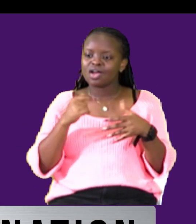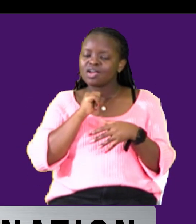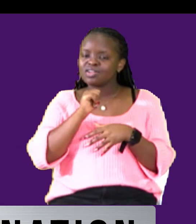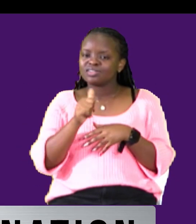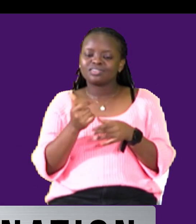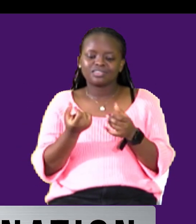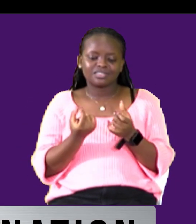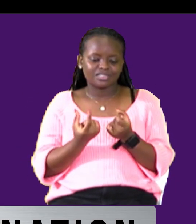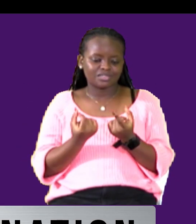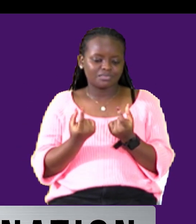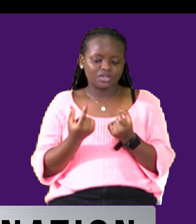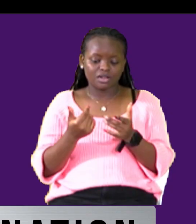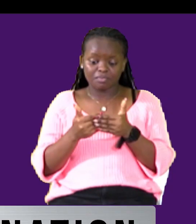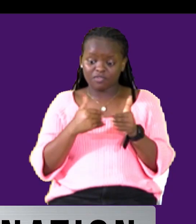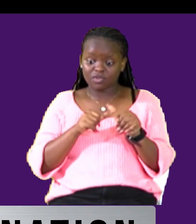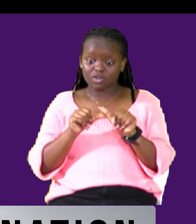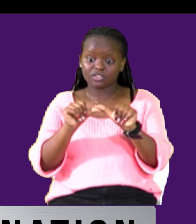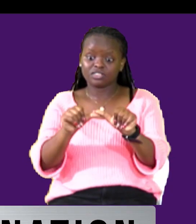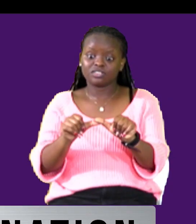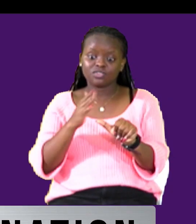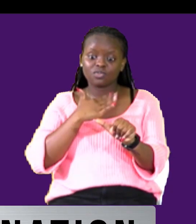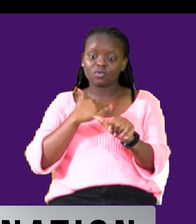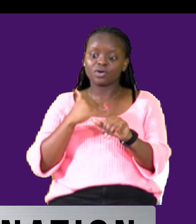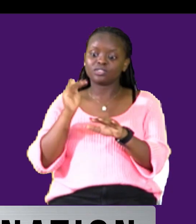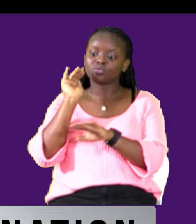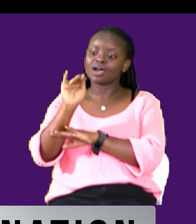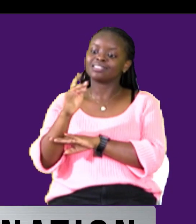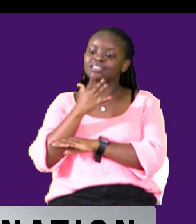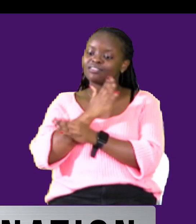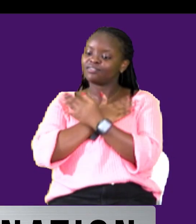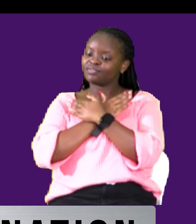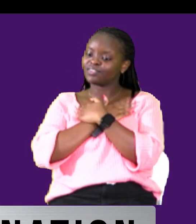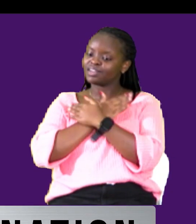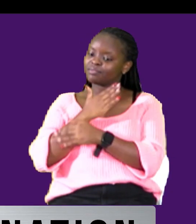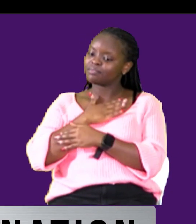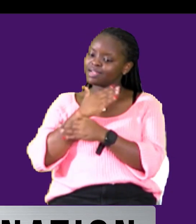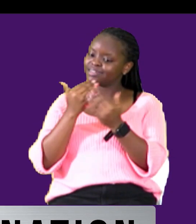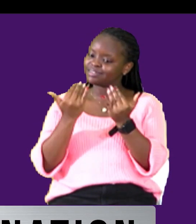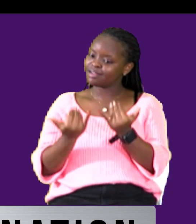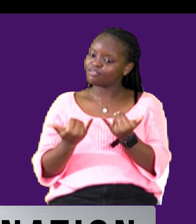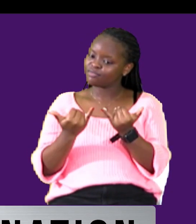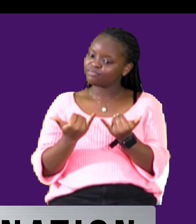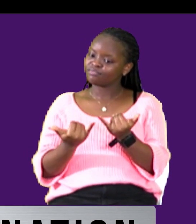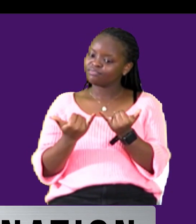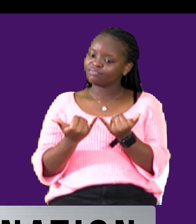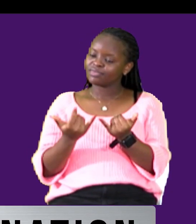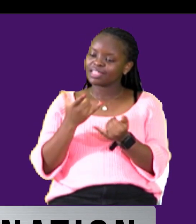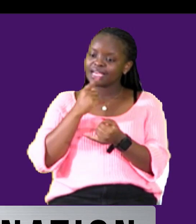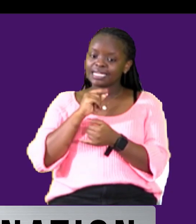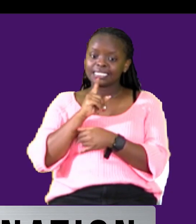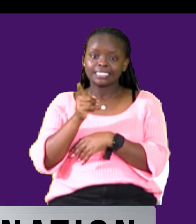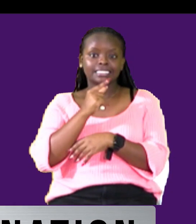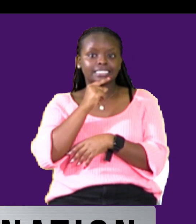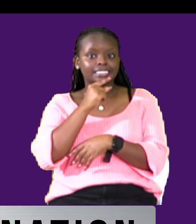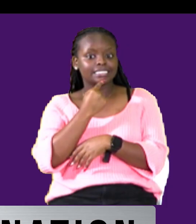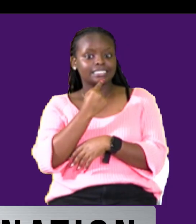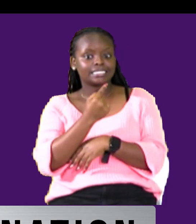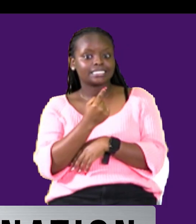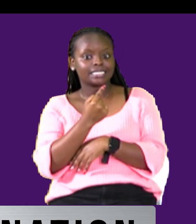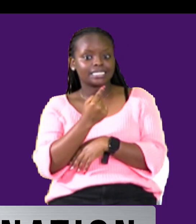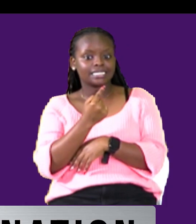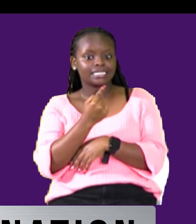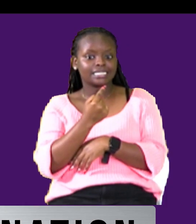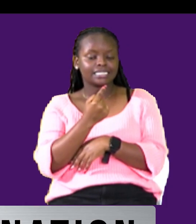Jonah, before we continue, I would like to ask here, my friend now. Yes. Like he has said that. Yeah, I can see. I'm talking about